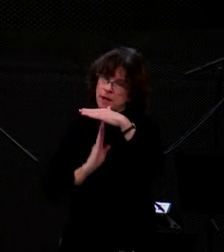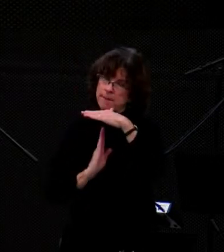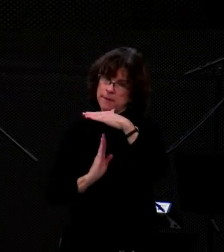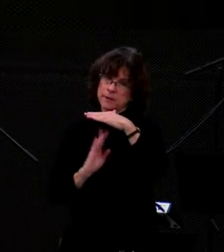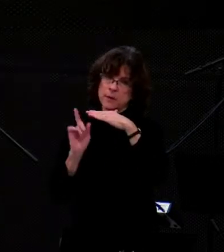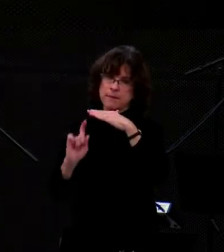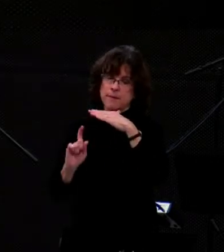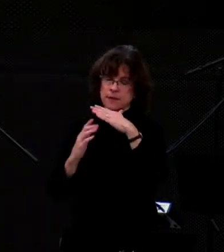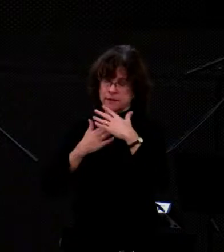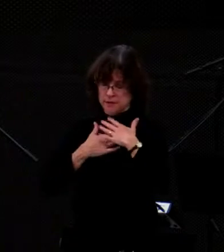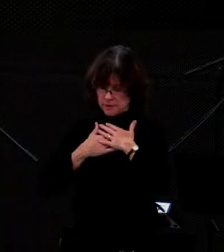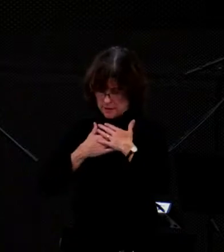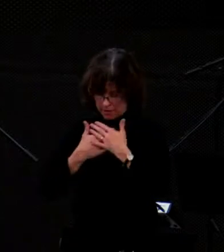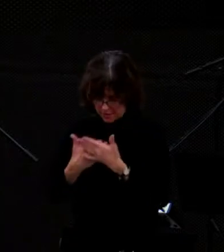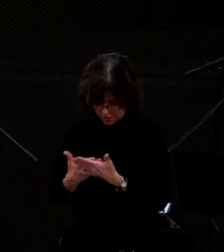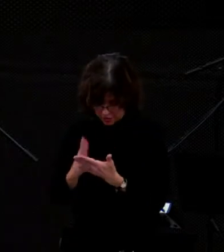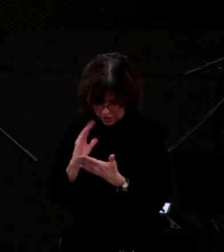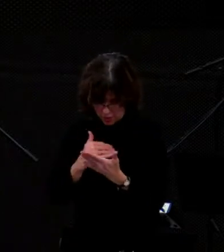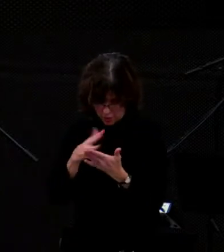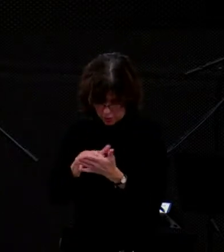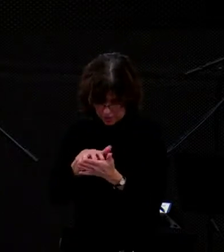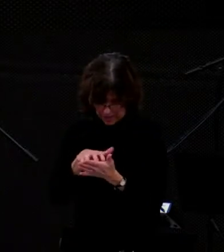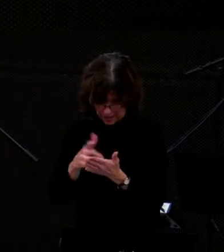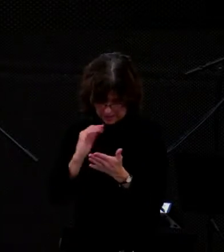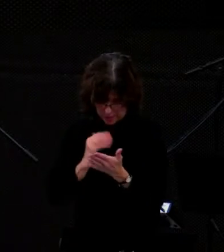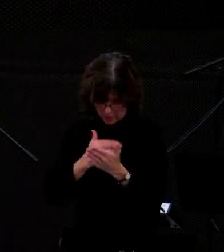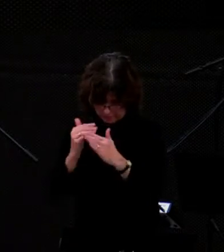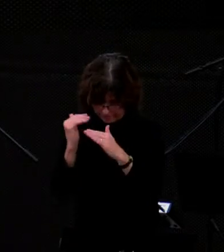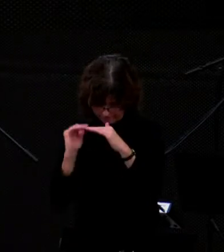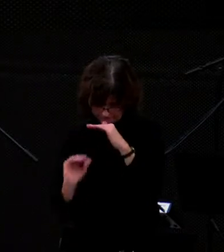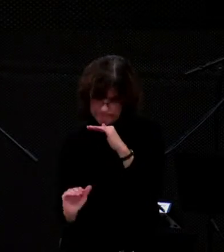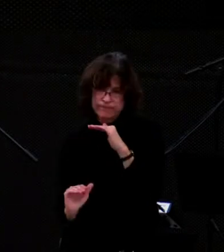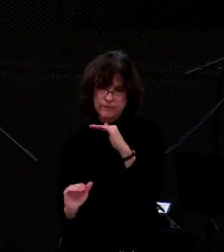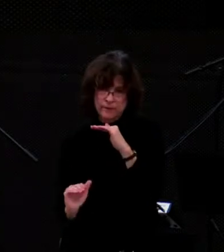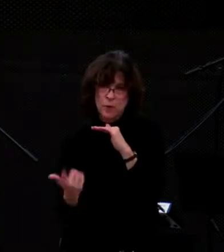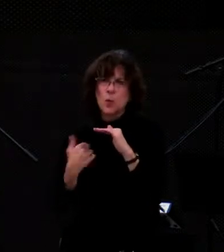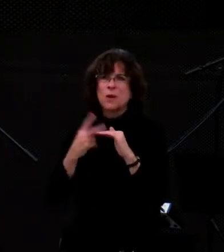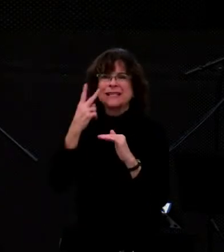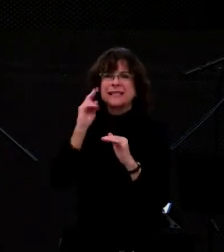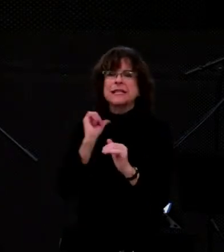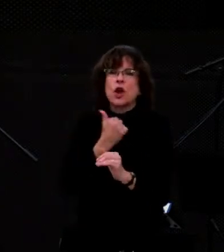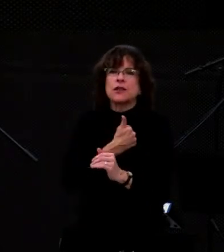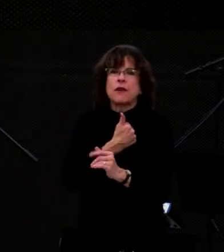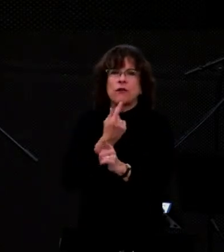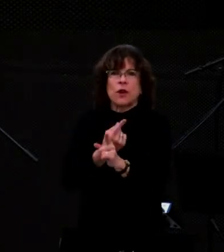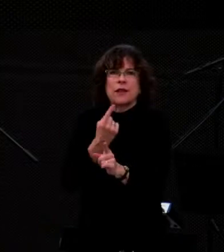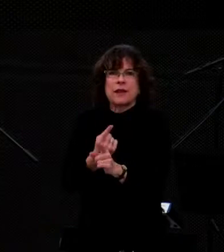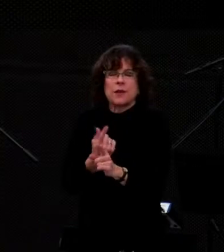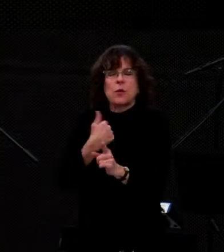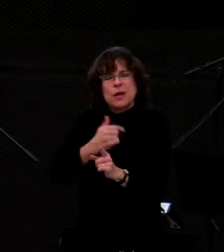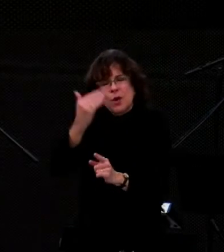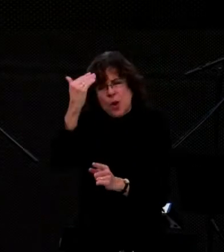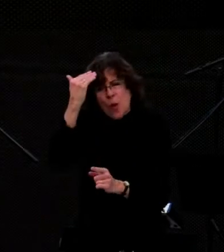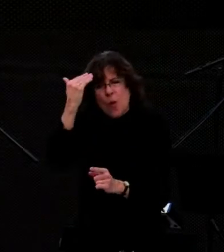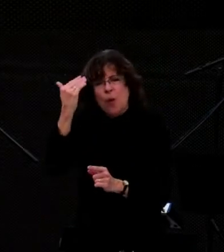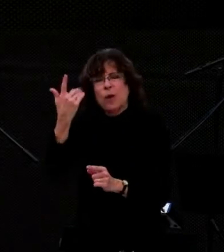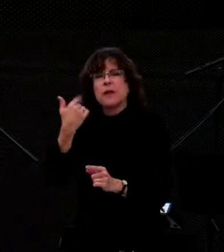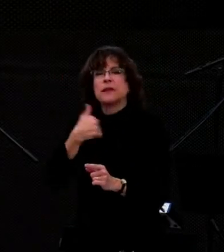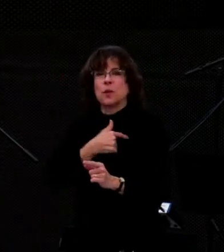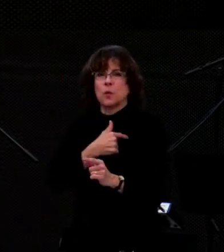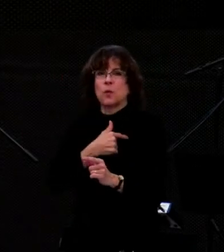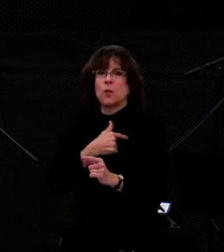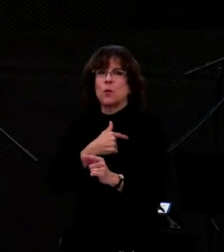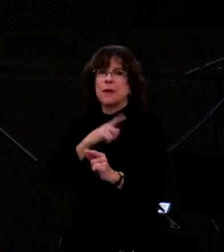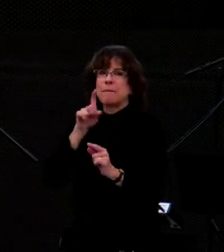don't we? We see ourselves rightly in light of who God is and in light of what God's standards are, and we throw ourselves on His